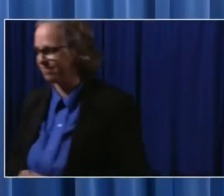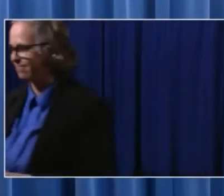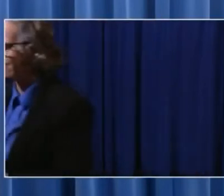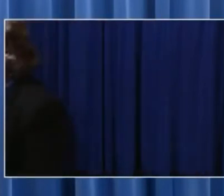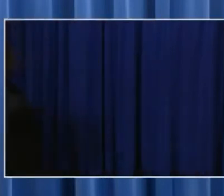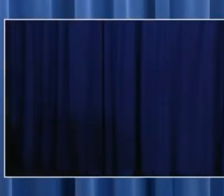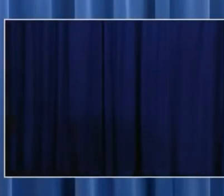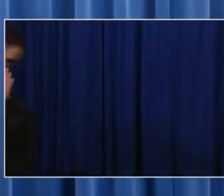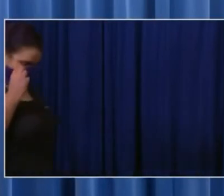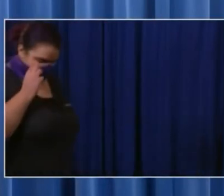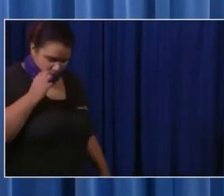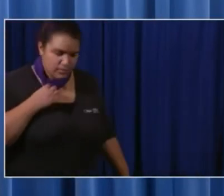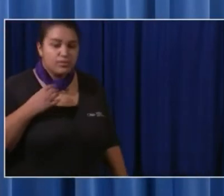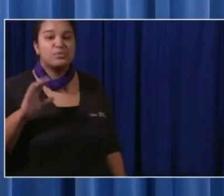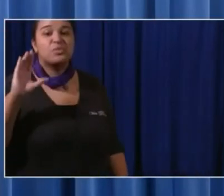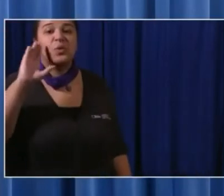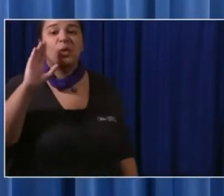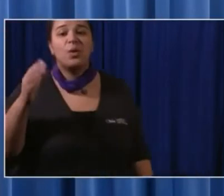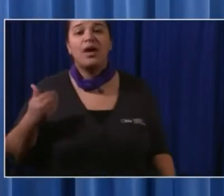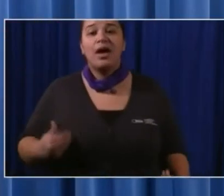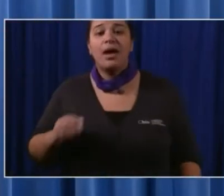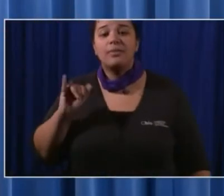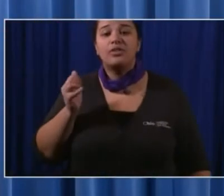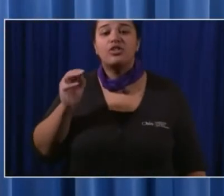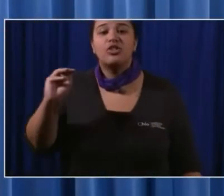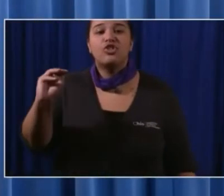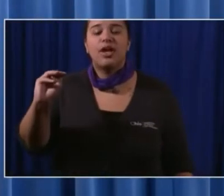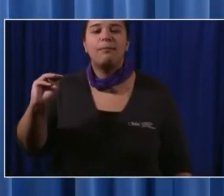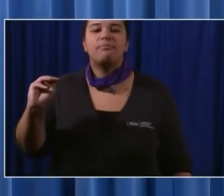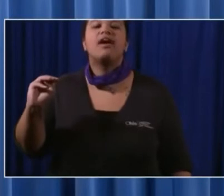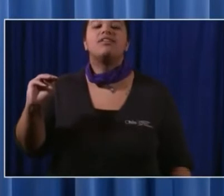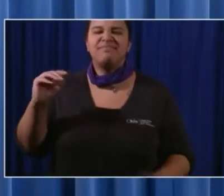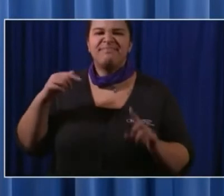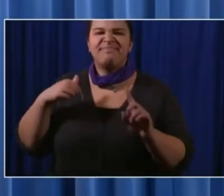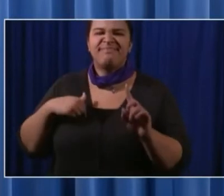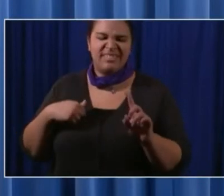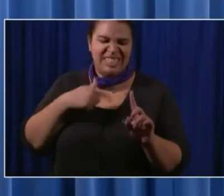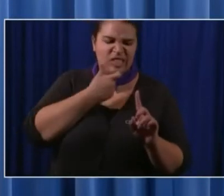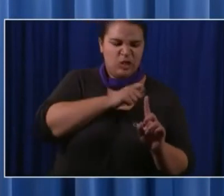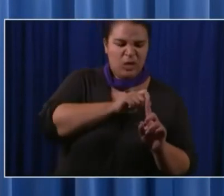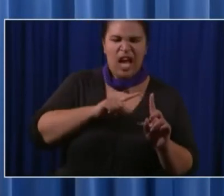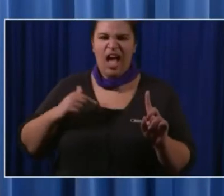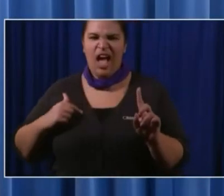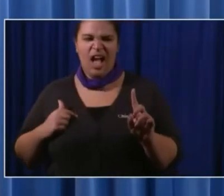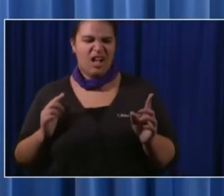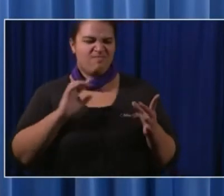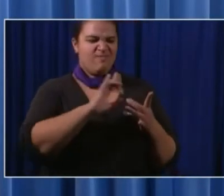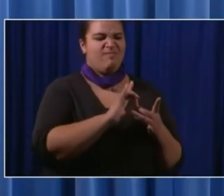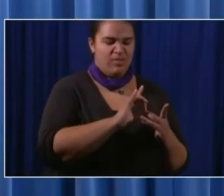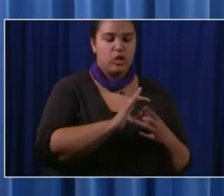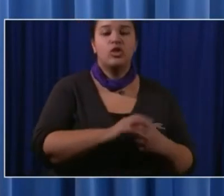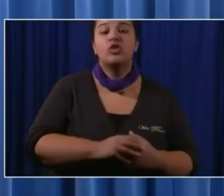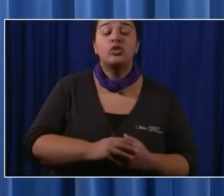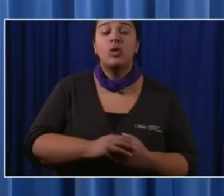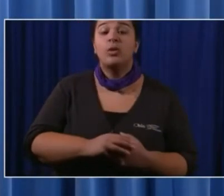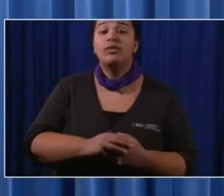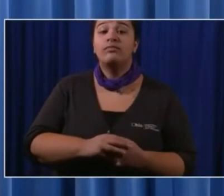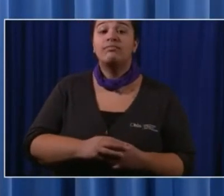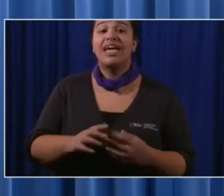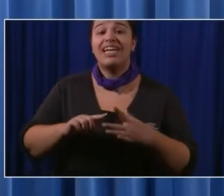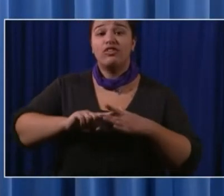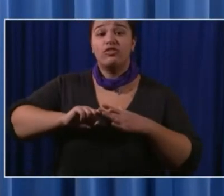Hello, Governor. Jim Province with the Toledo Blade. This is a follow-up to Jake's question a moment ago. Your initial shutdown of the